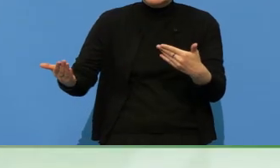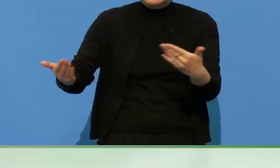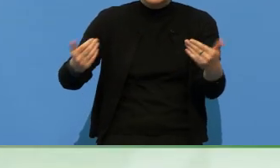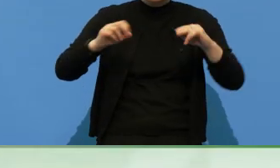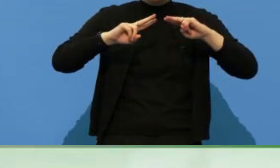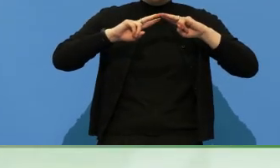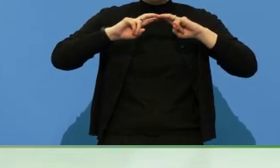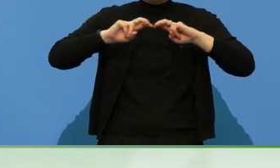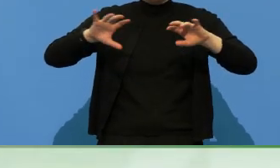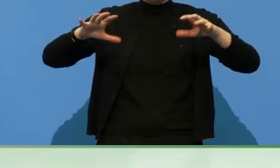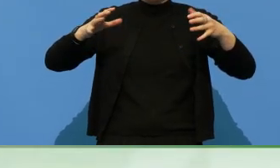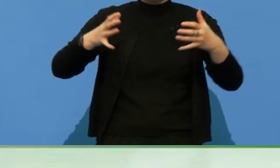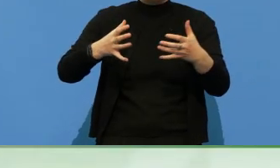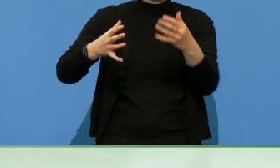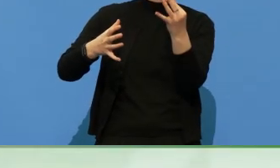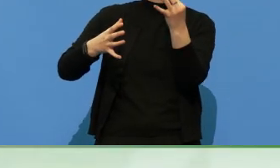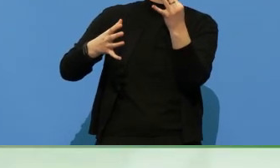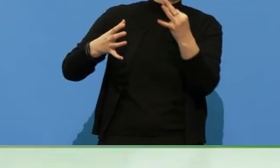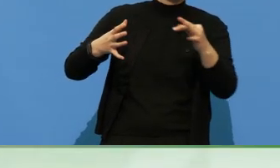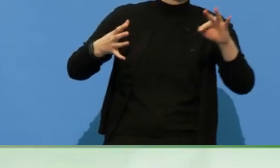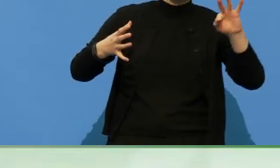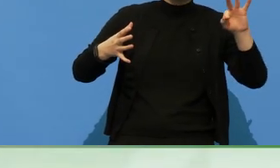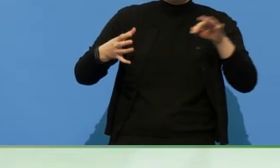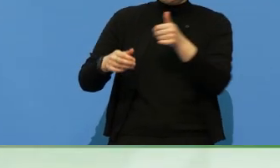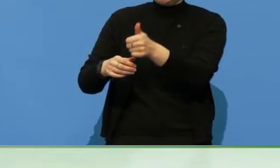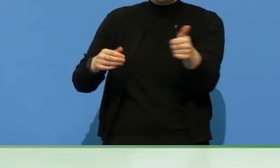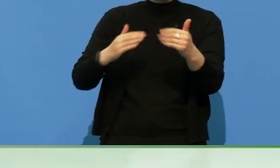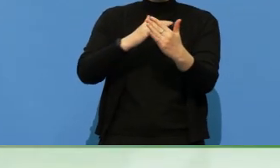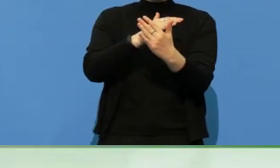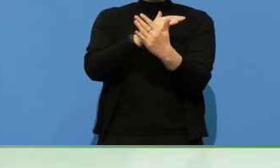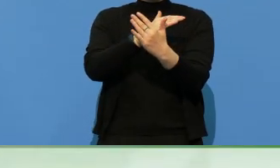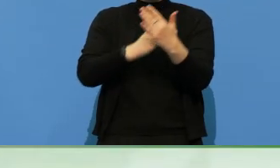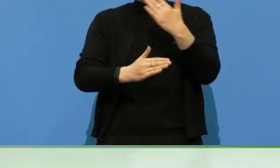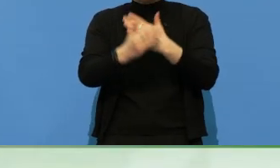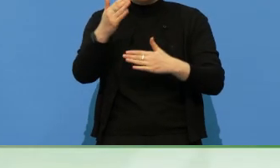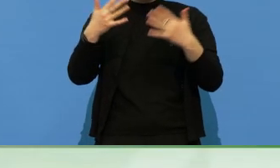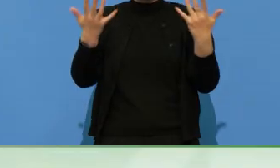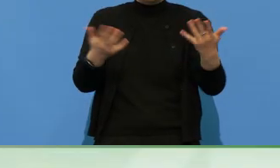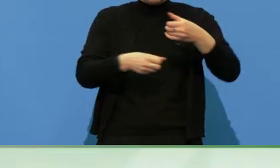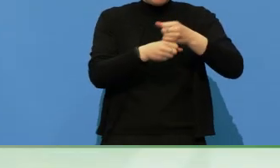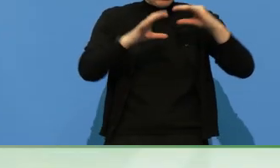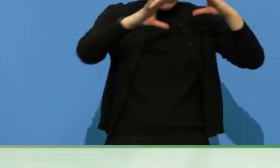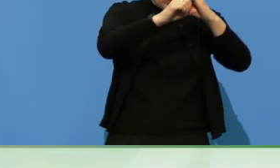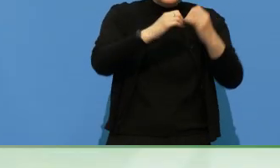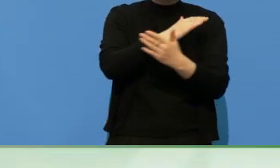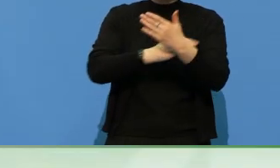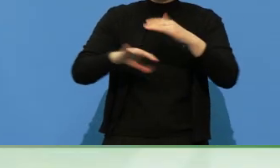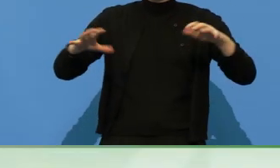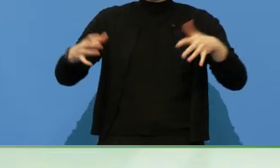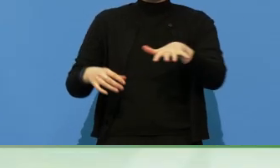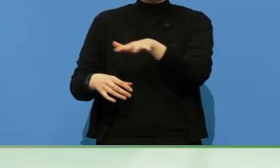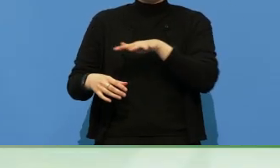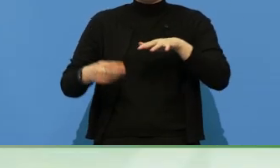are working on disability, or are both. And thirdly, our third axe is on